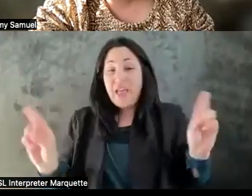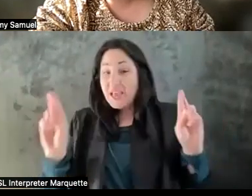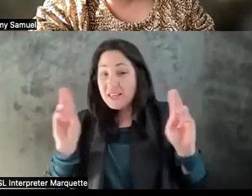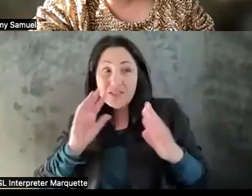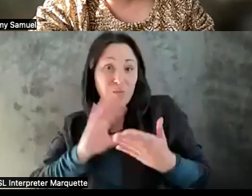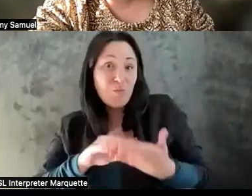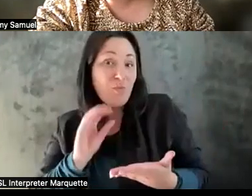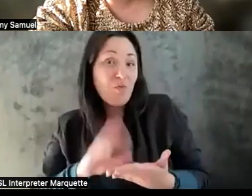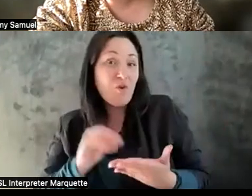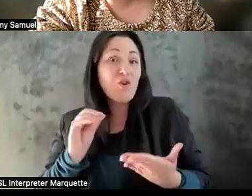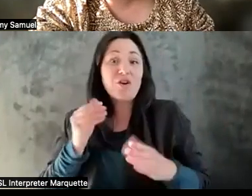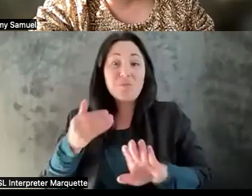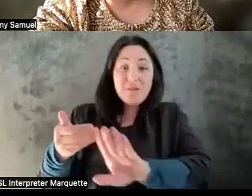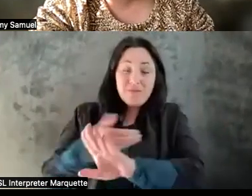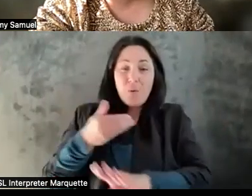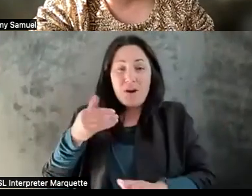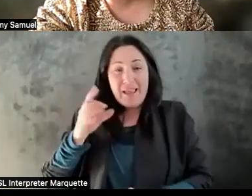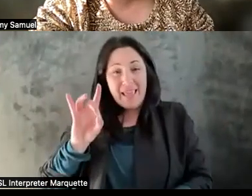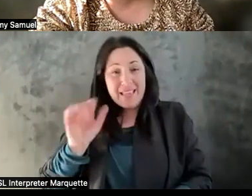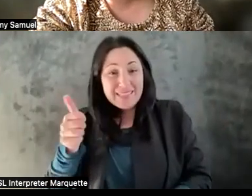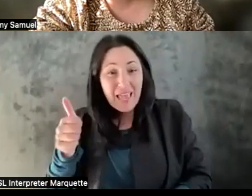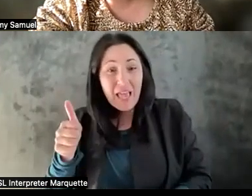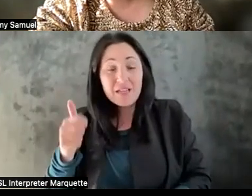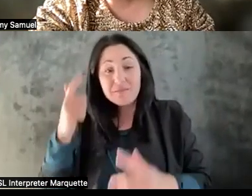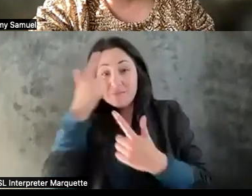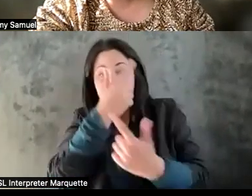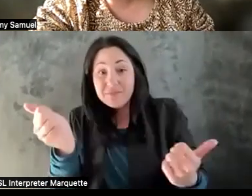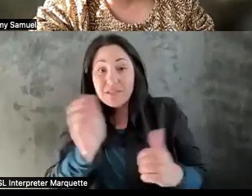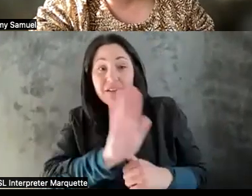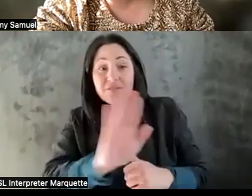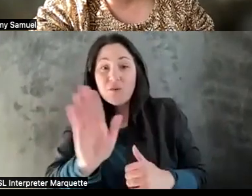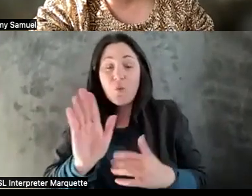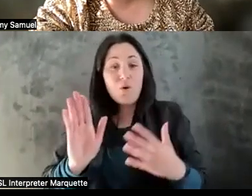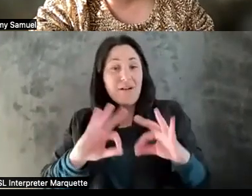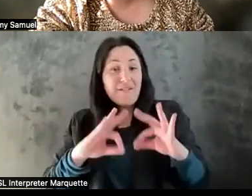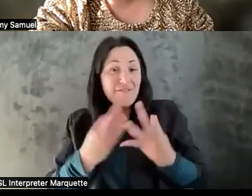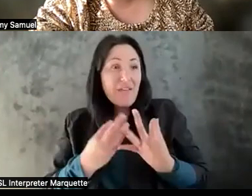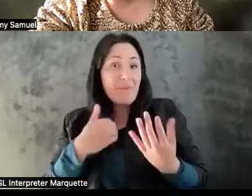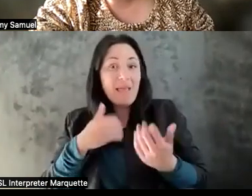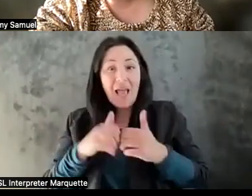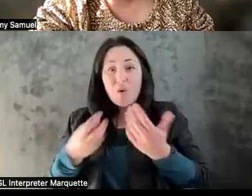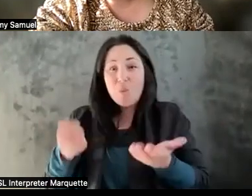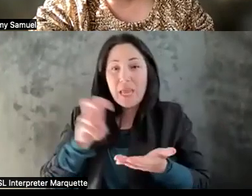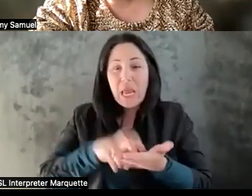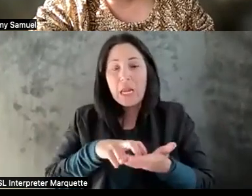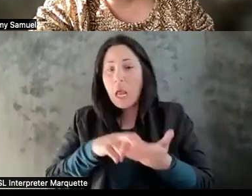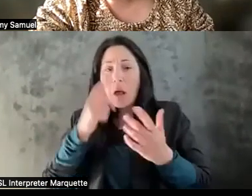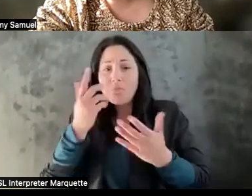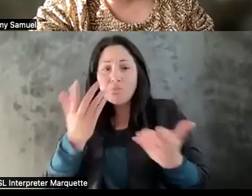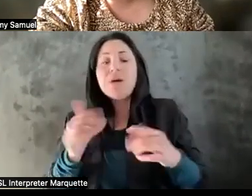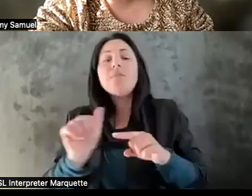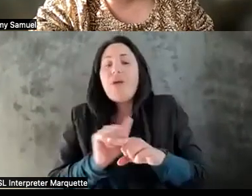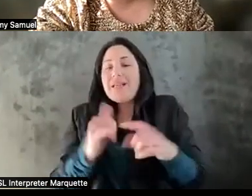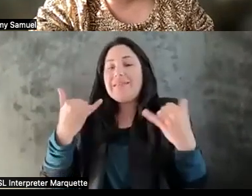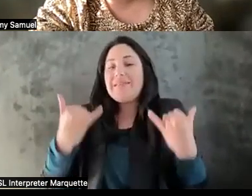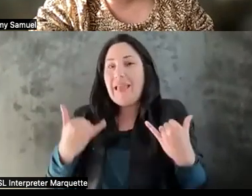by 8:10. And so whatever that means for where you are in terms of your family and getting up, start practicing so we